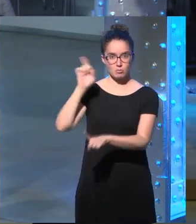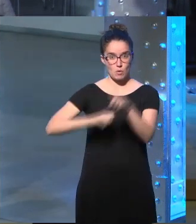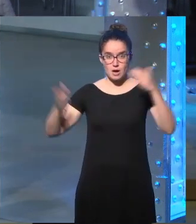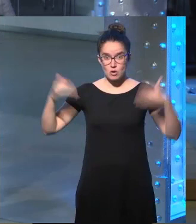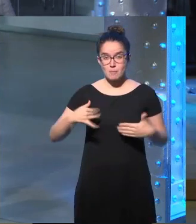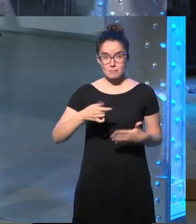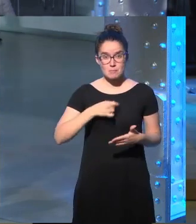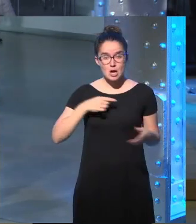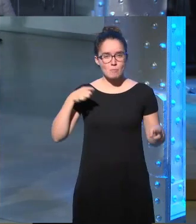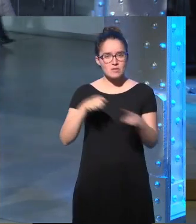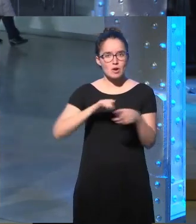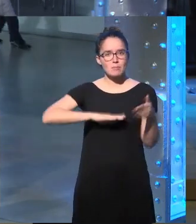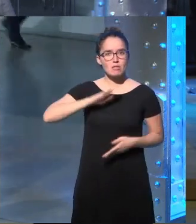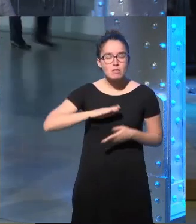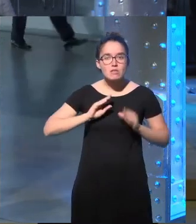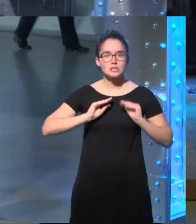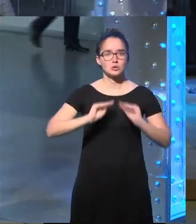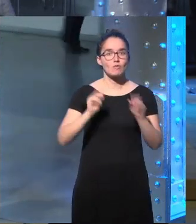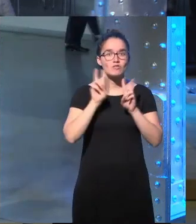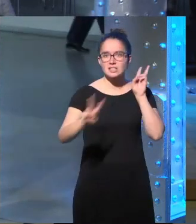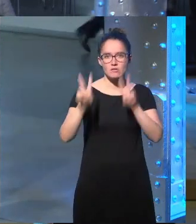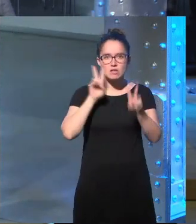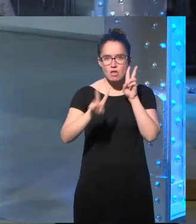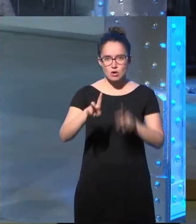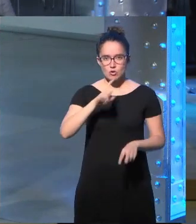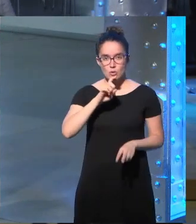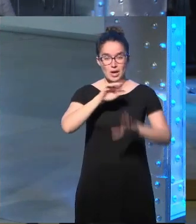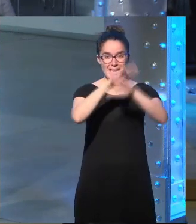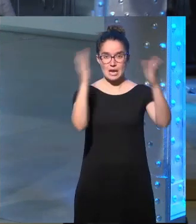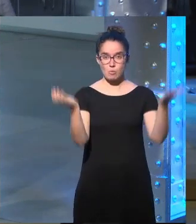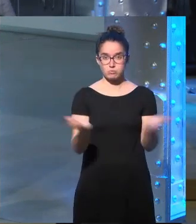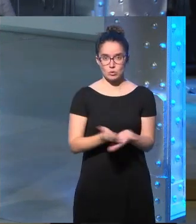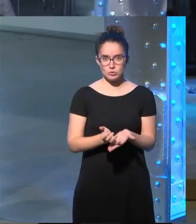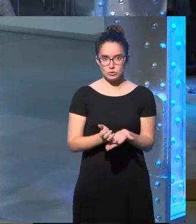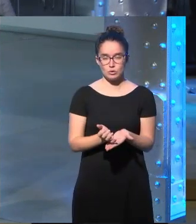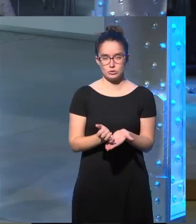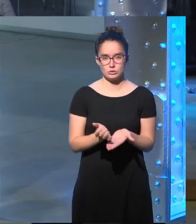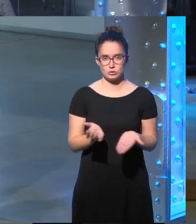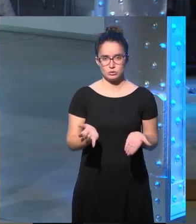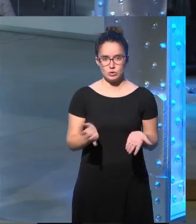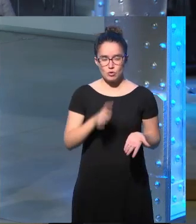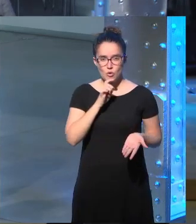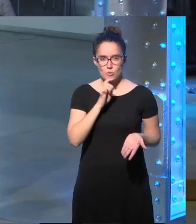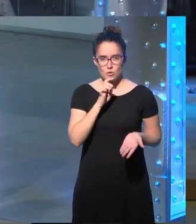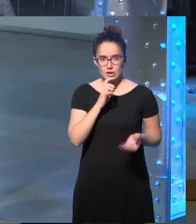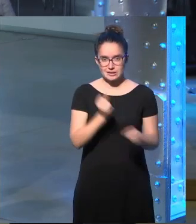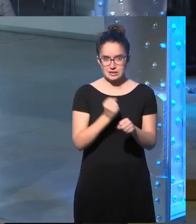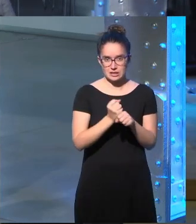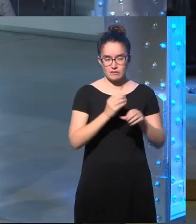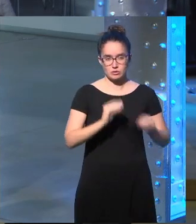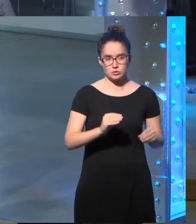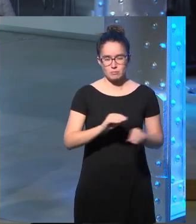for Africa, for example, where you may not be obsolete. So you have to commercialize your